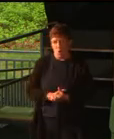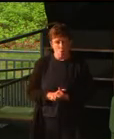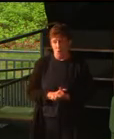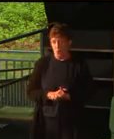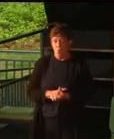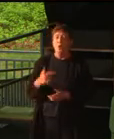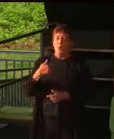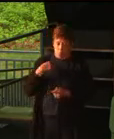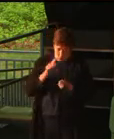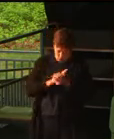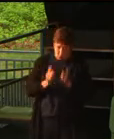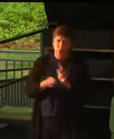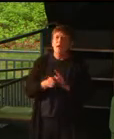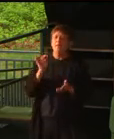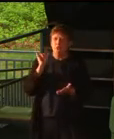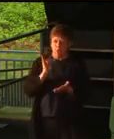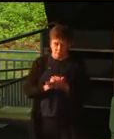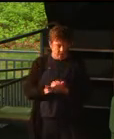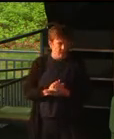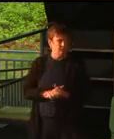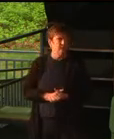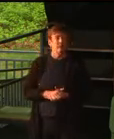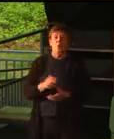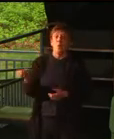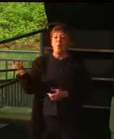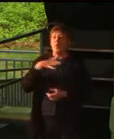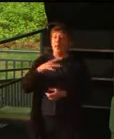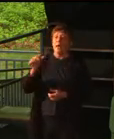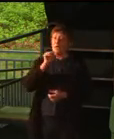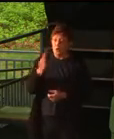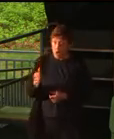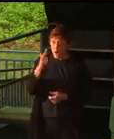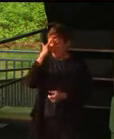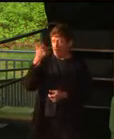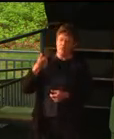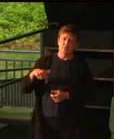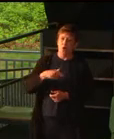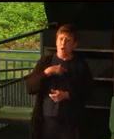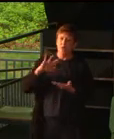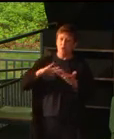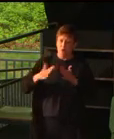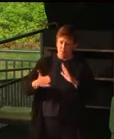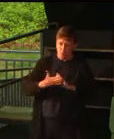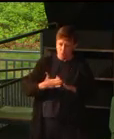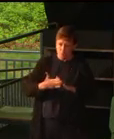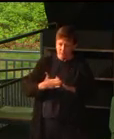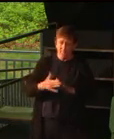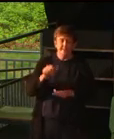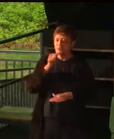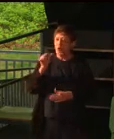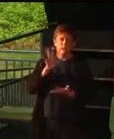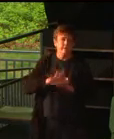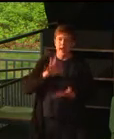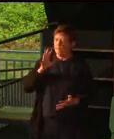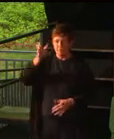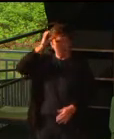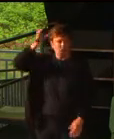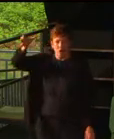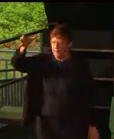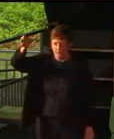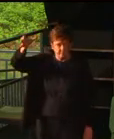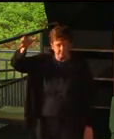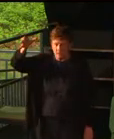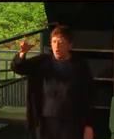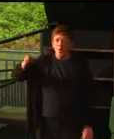We're changing that though, whether they like it or not, because for us, community stopped being an abstract concept or a